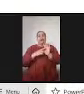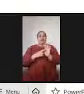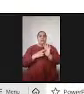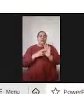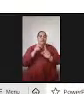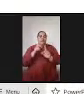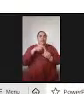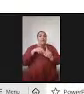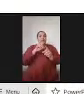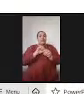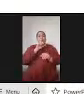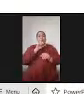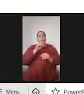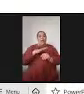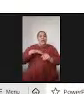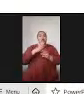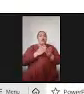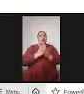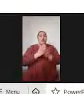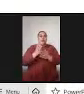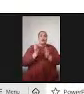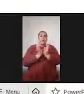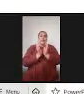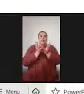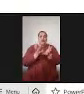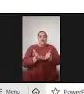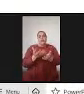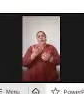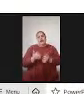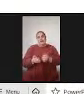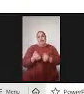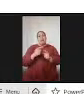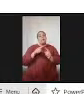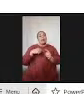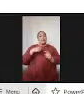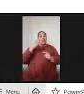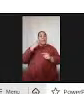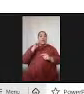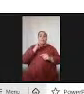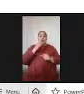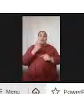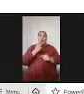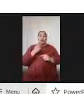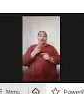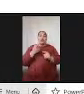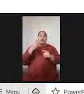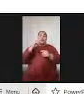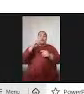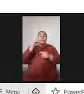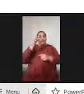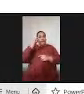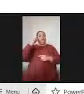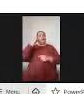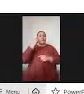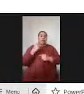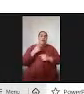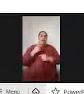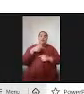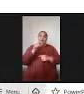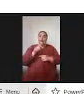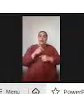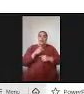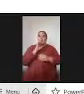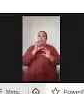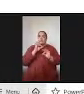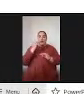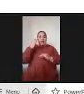those areas through constituency heads. And I think what also comes into mind, Chair, would be the idea